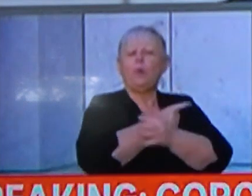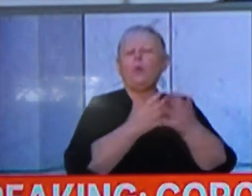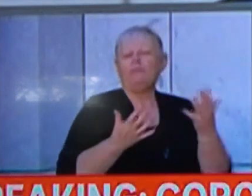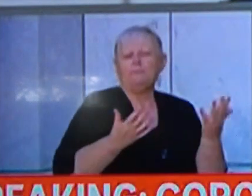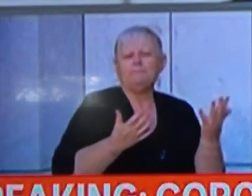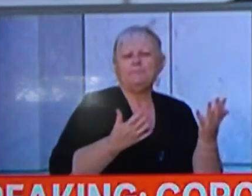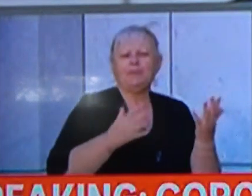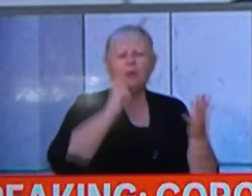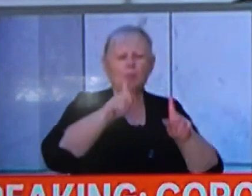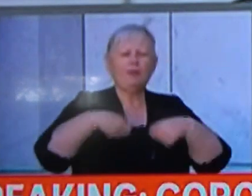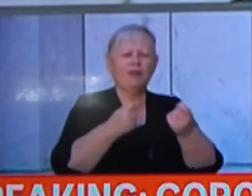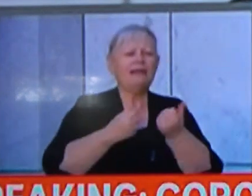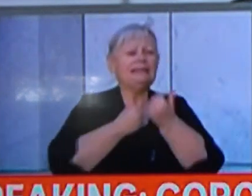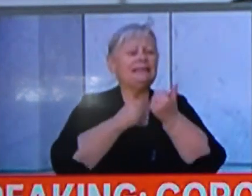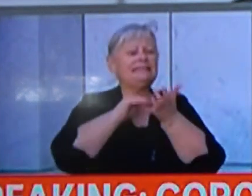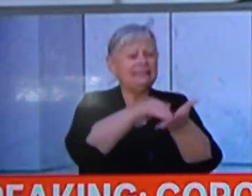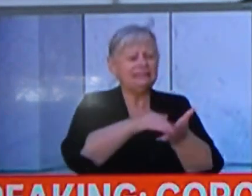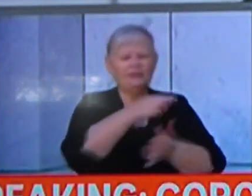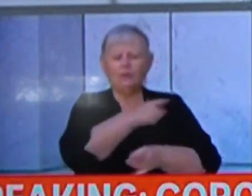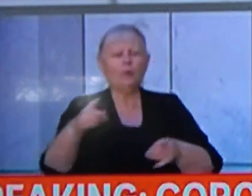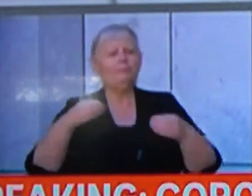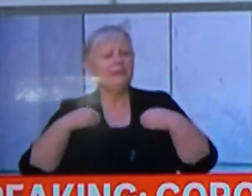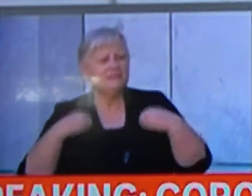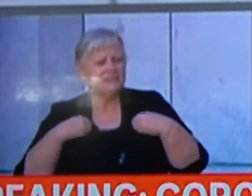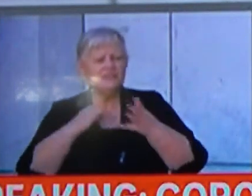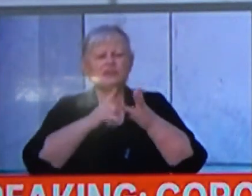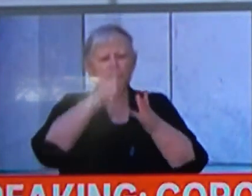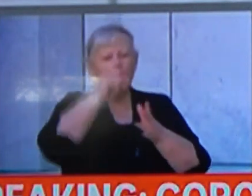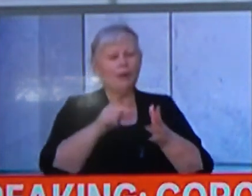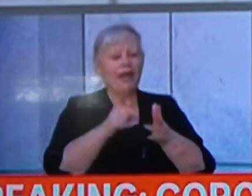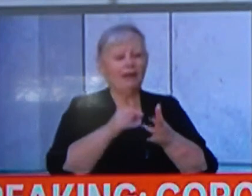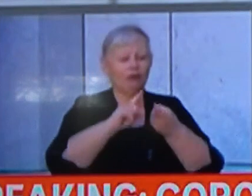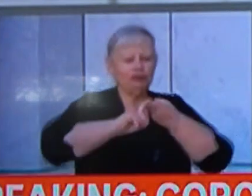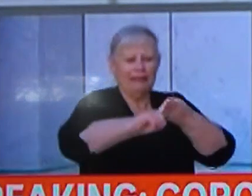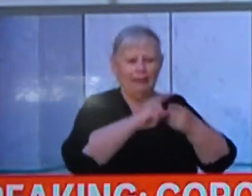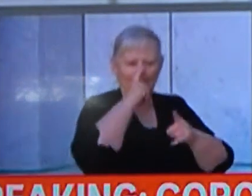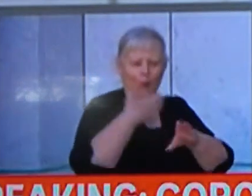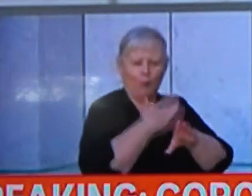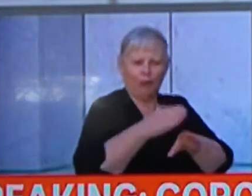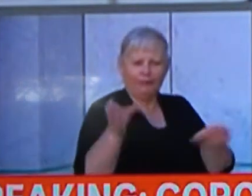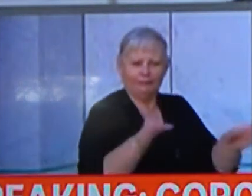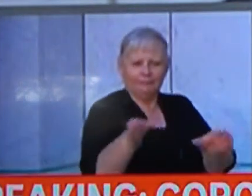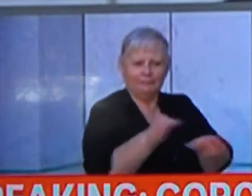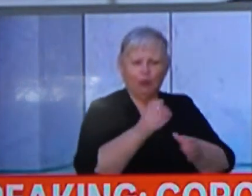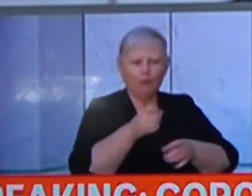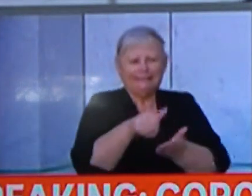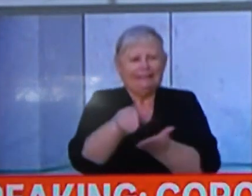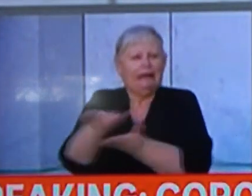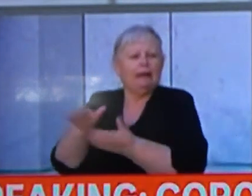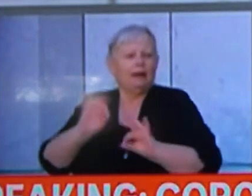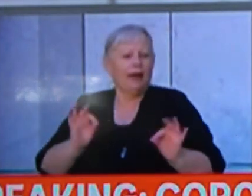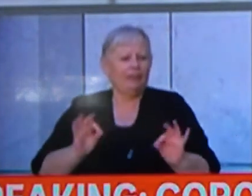It will provide assistance for businesses to keep people in a job. And it will